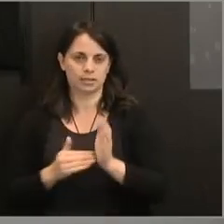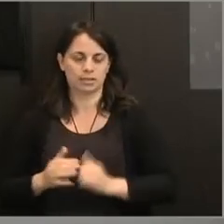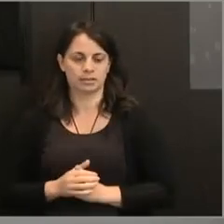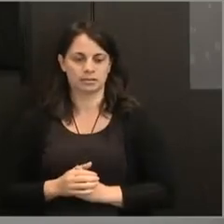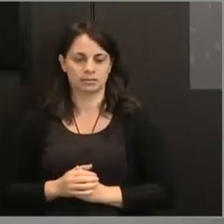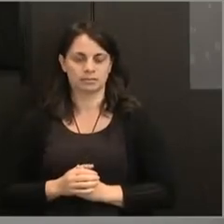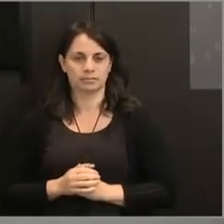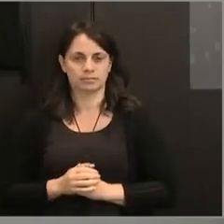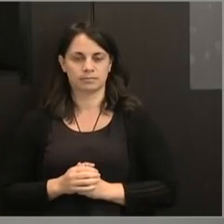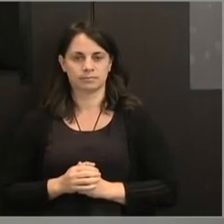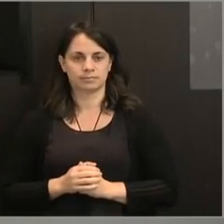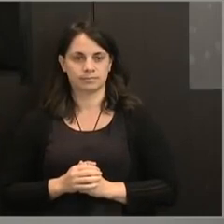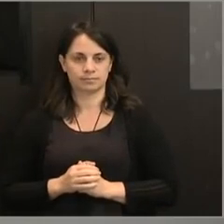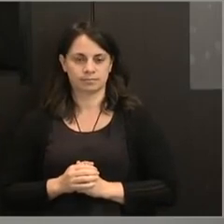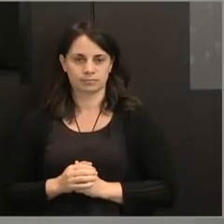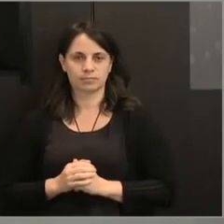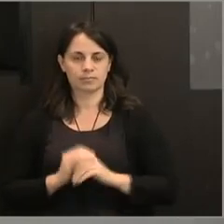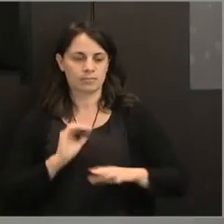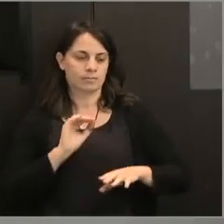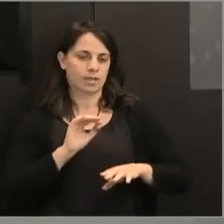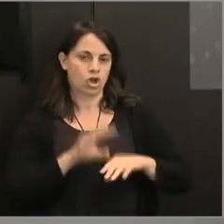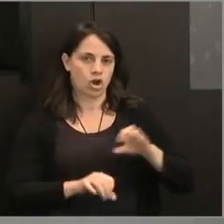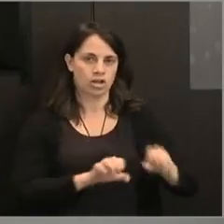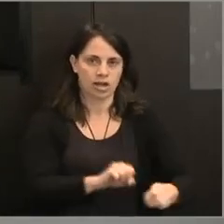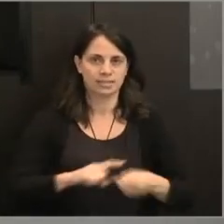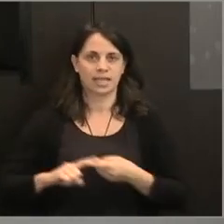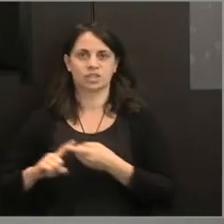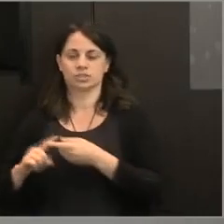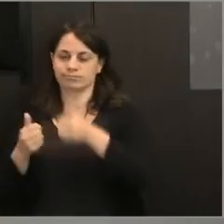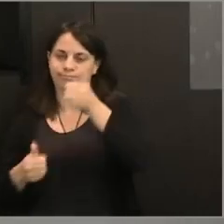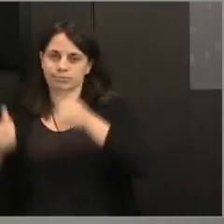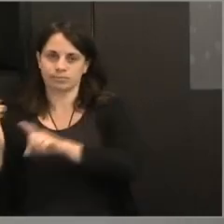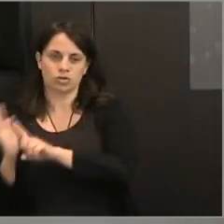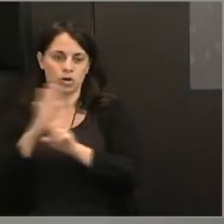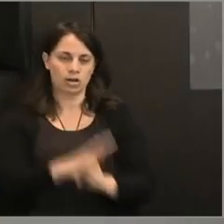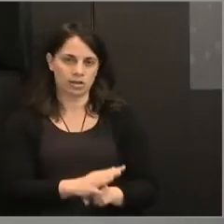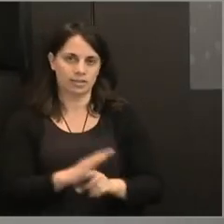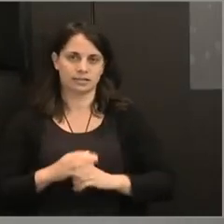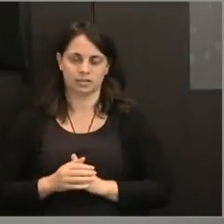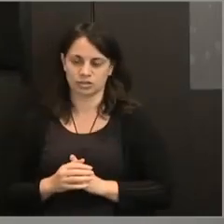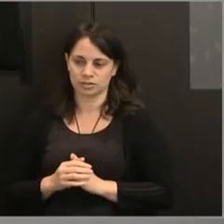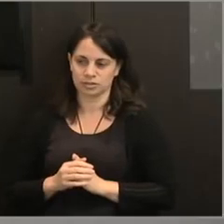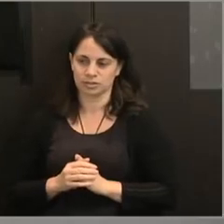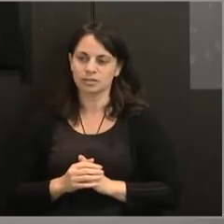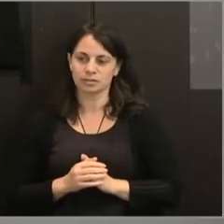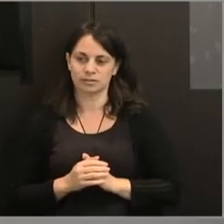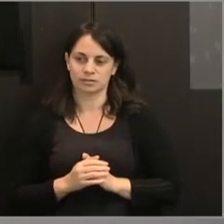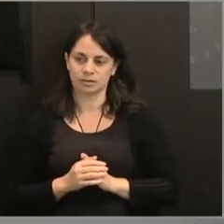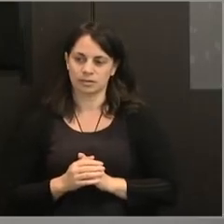Words like colonisation, like colonialism and colonisation, are contested and often